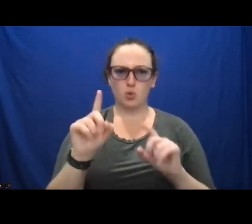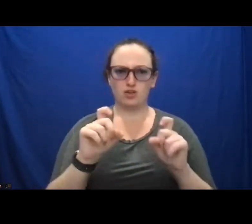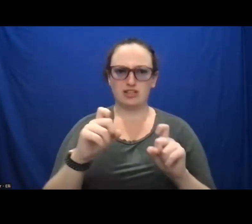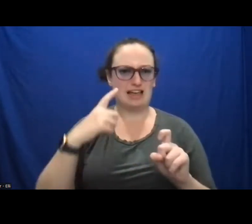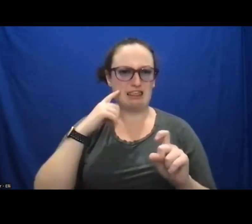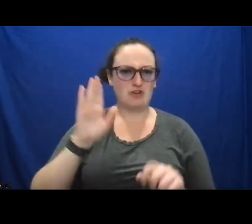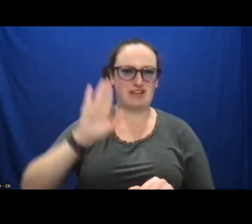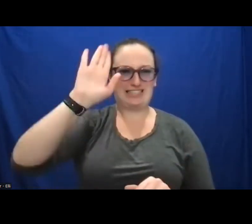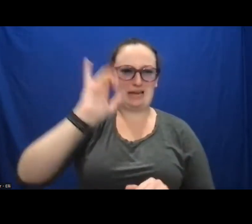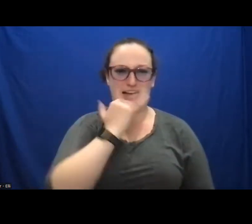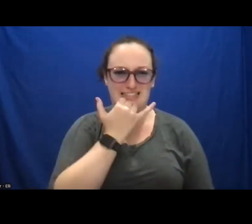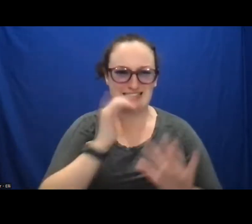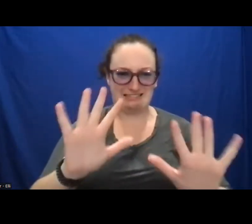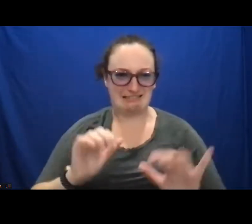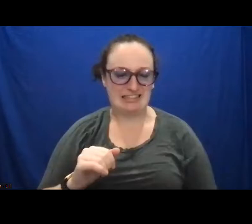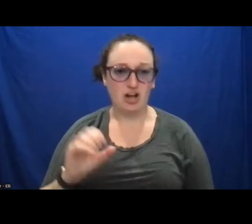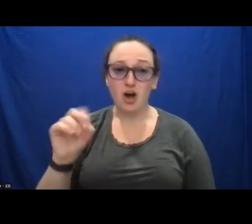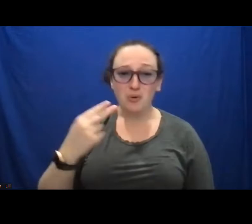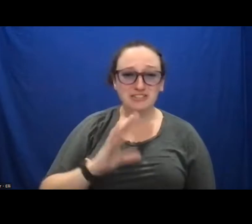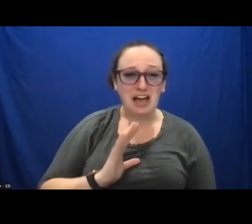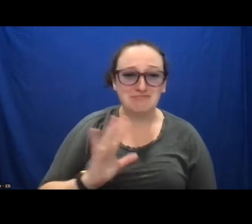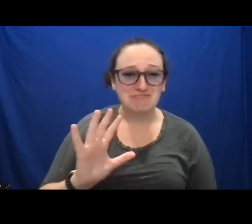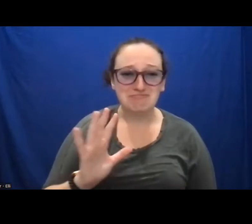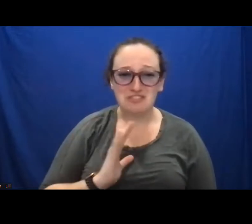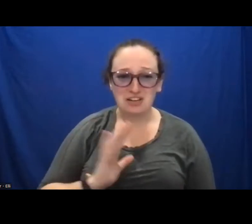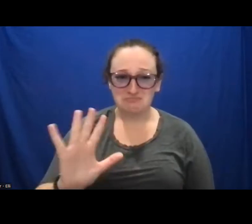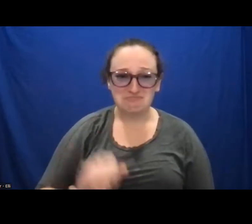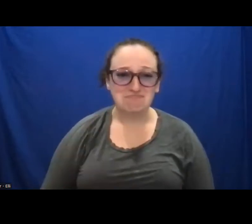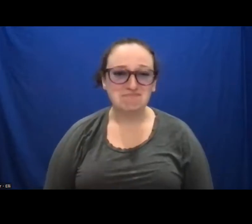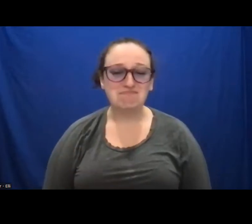the hand by mistake. I'm sorry. That's okay. That's okay.